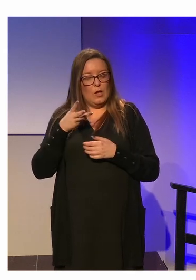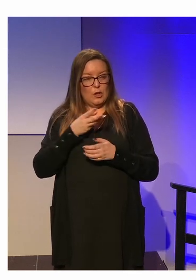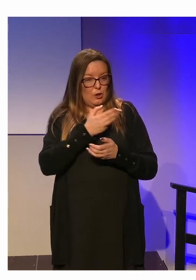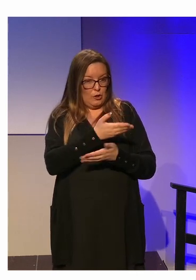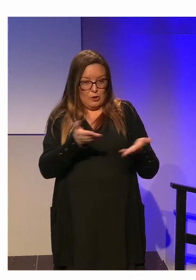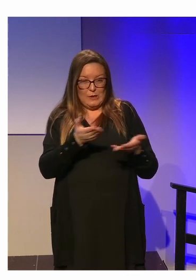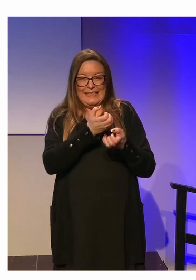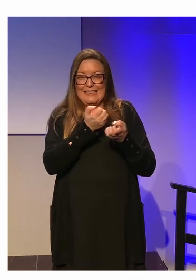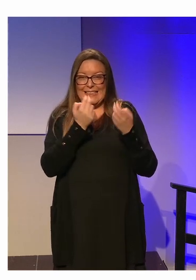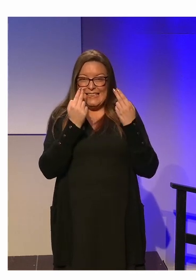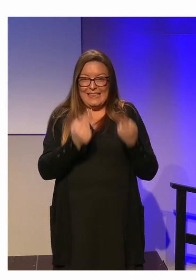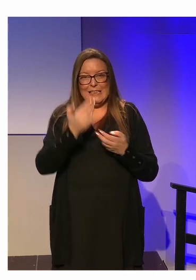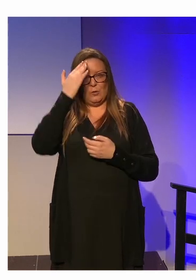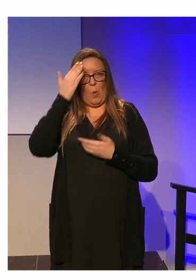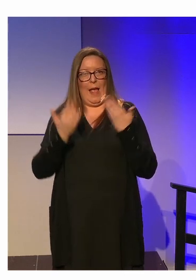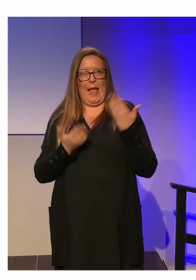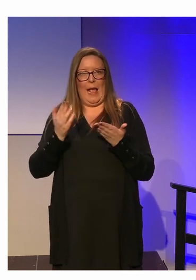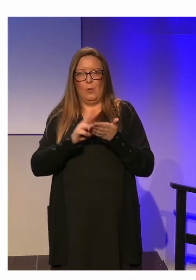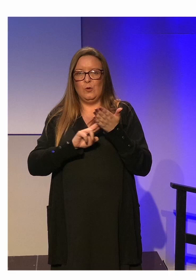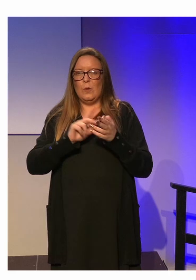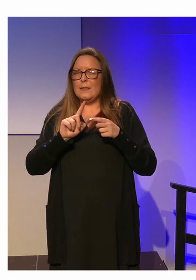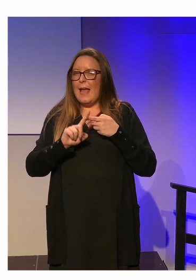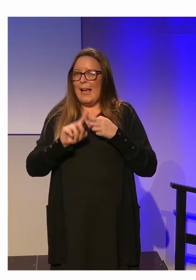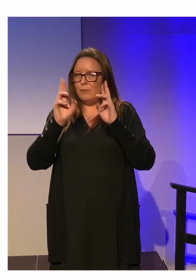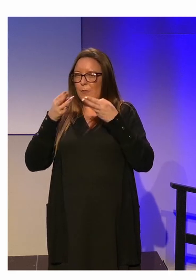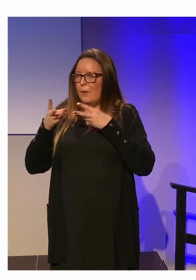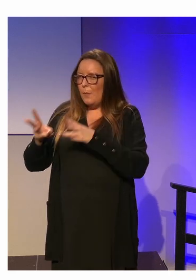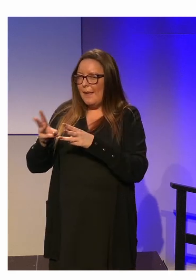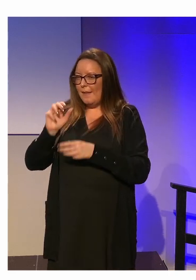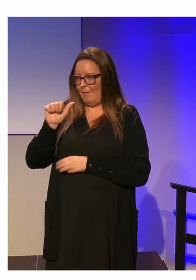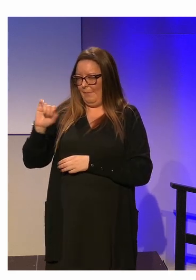know how to use it and what it is. The second is